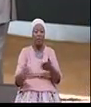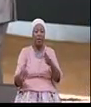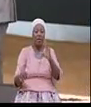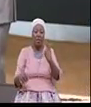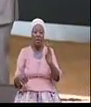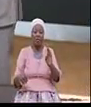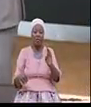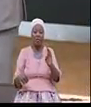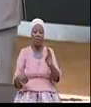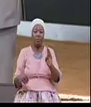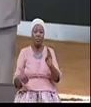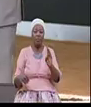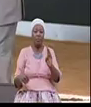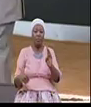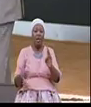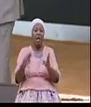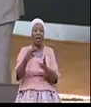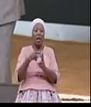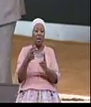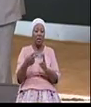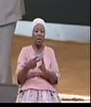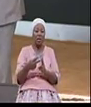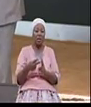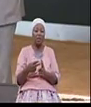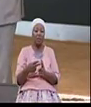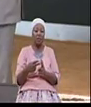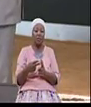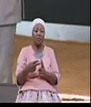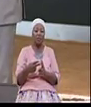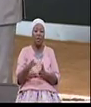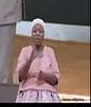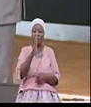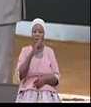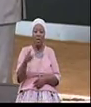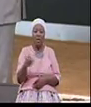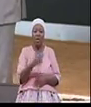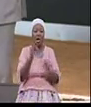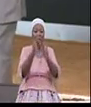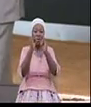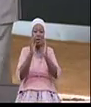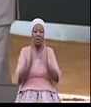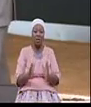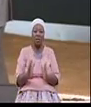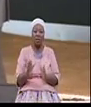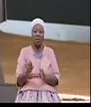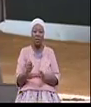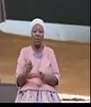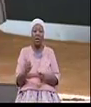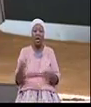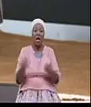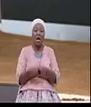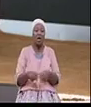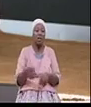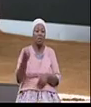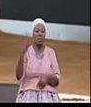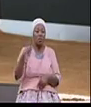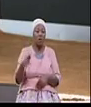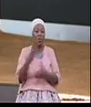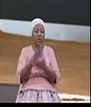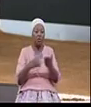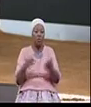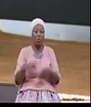7, neither be ye idolaters, as was some of